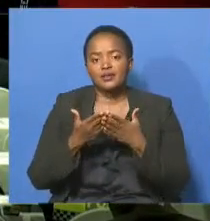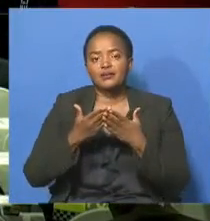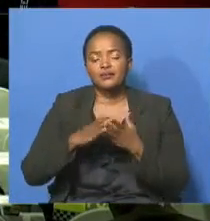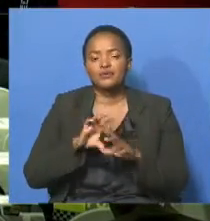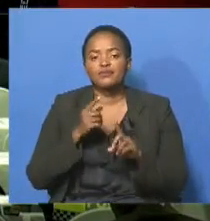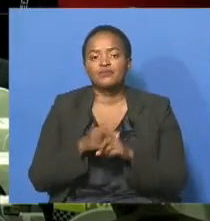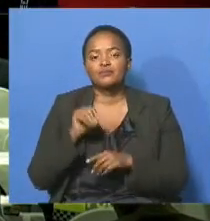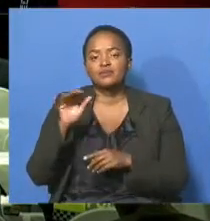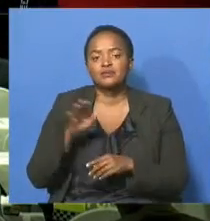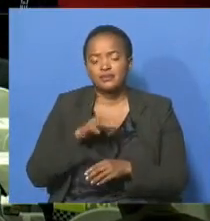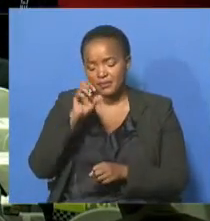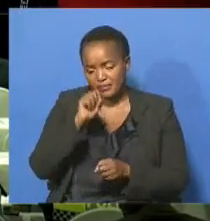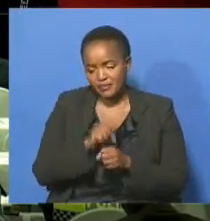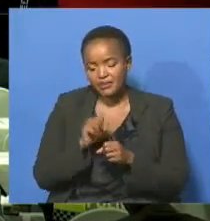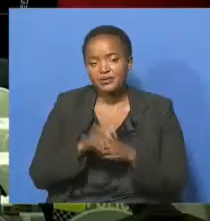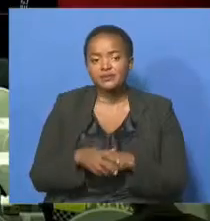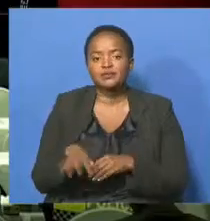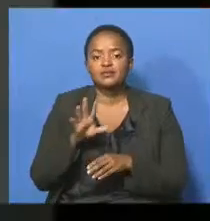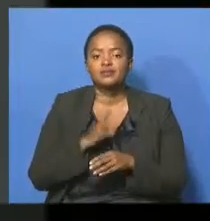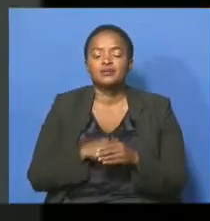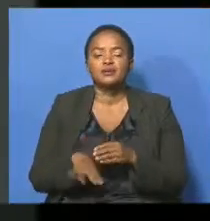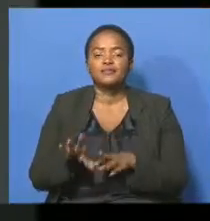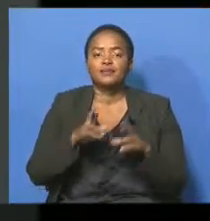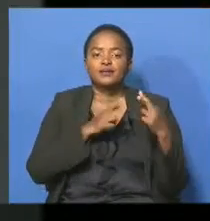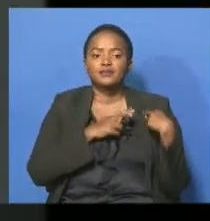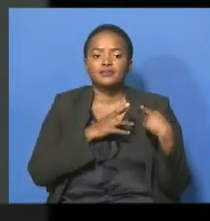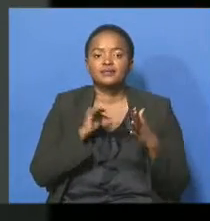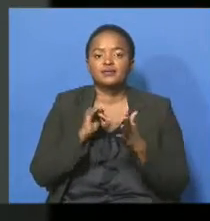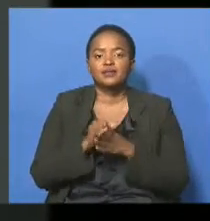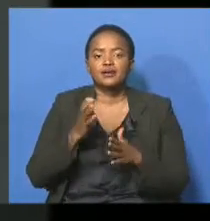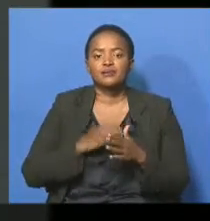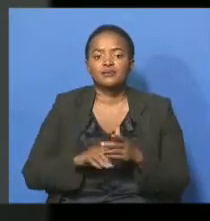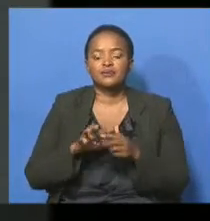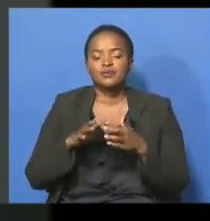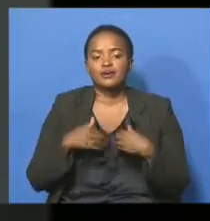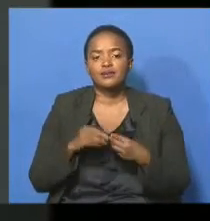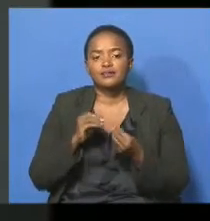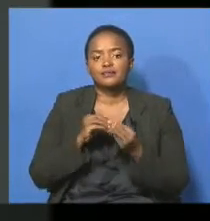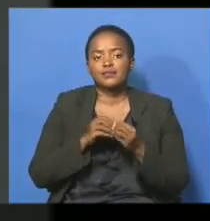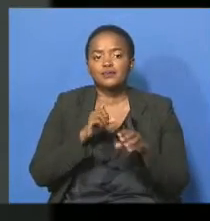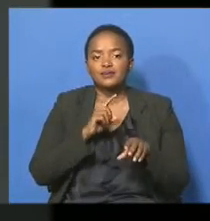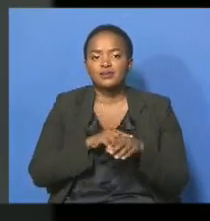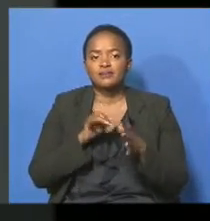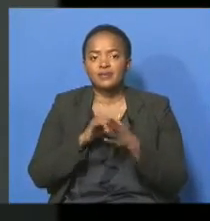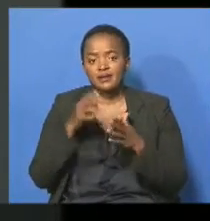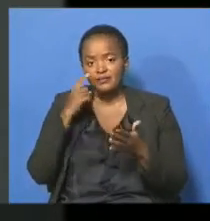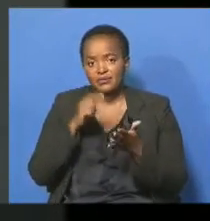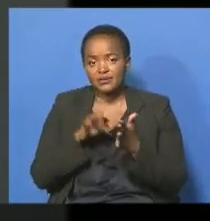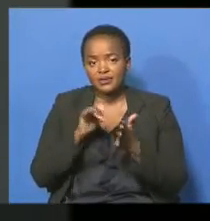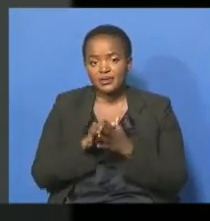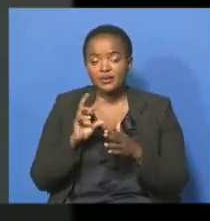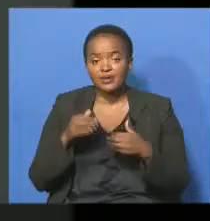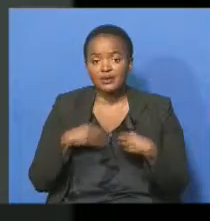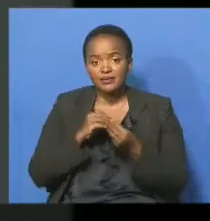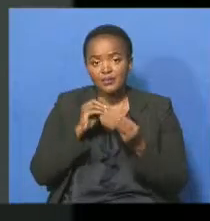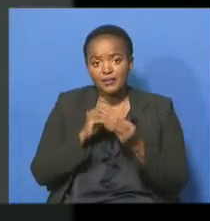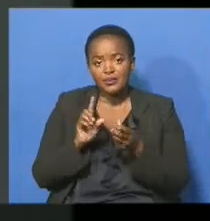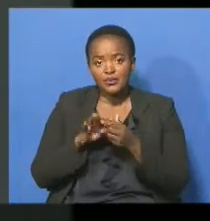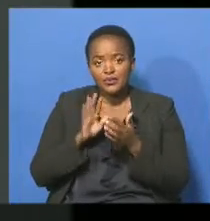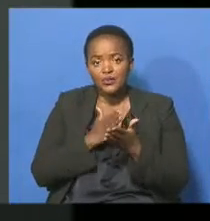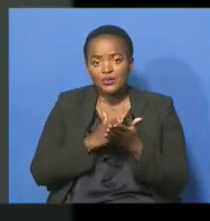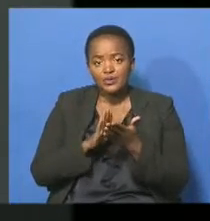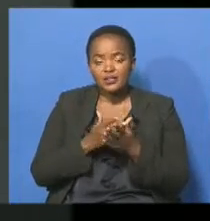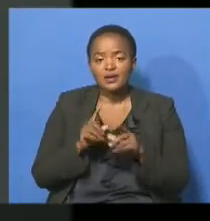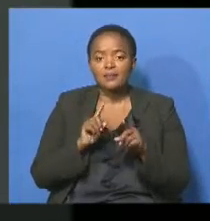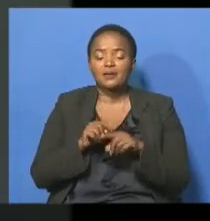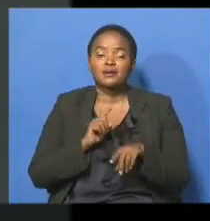that insightful Zimbabwean perspective. We wish we had more time. We realized that you had so much to share with us. Time